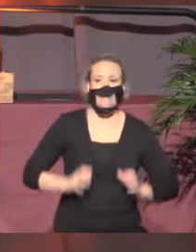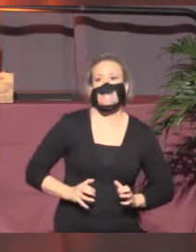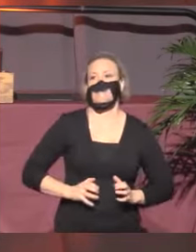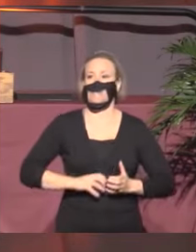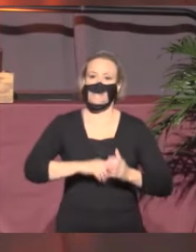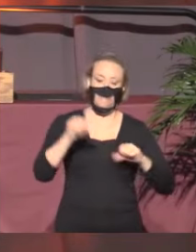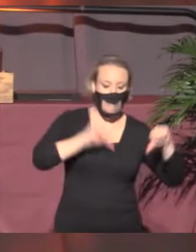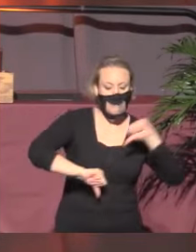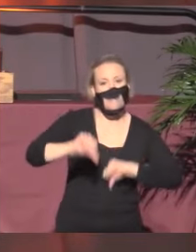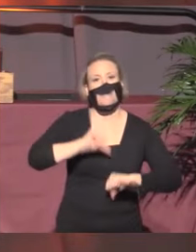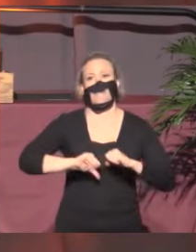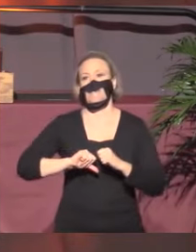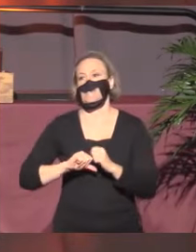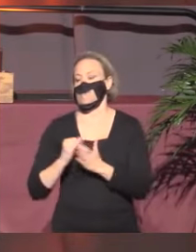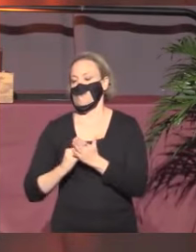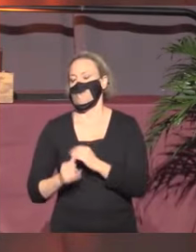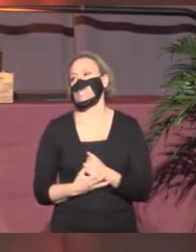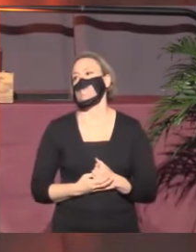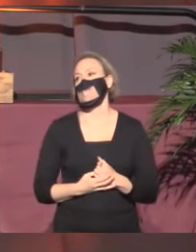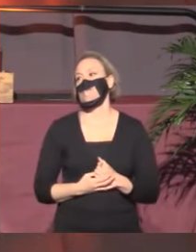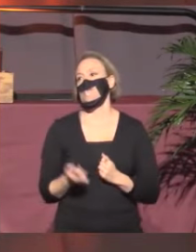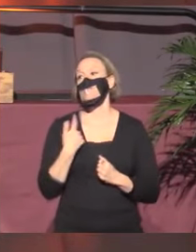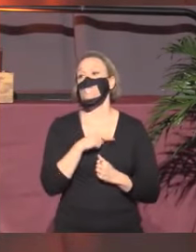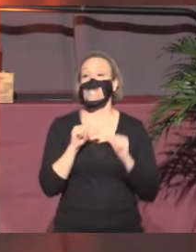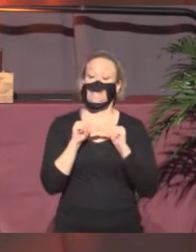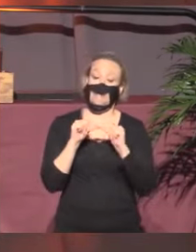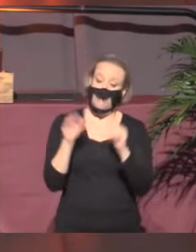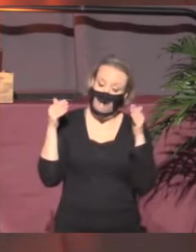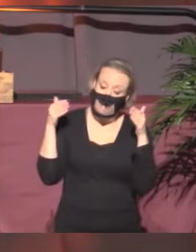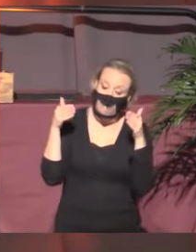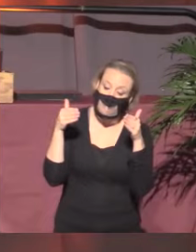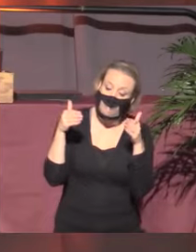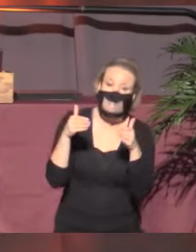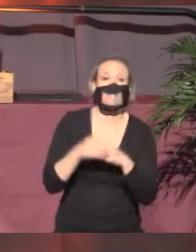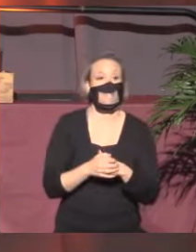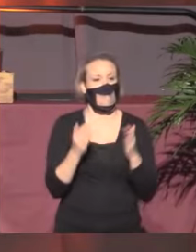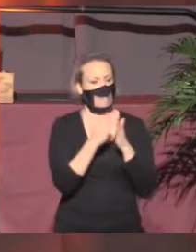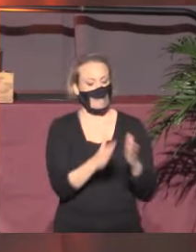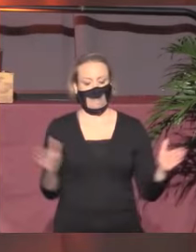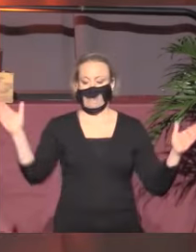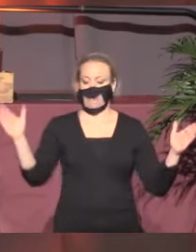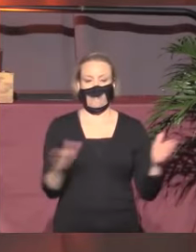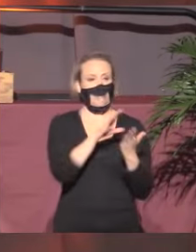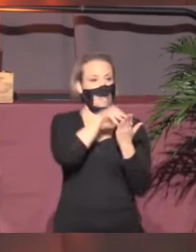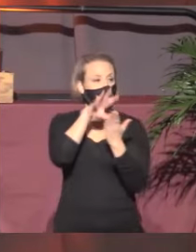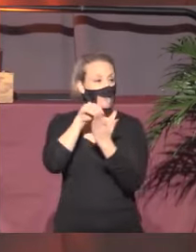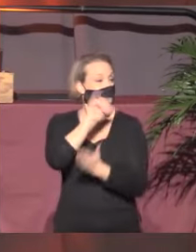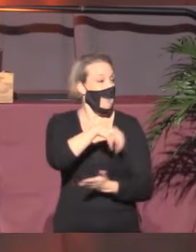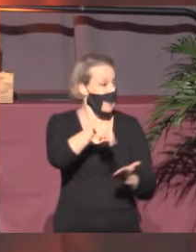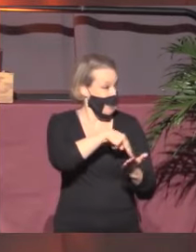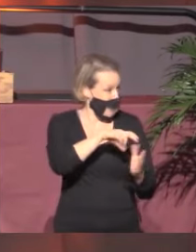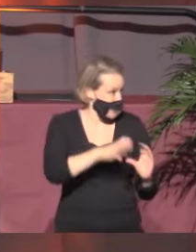forth into the world, we must retain a continued focus in well-rounded learning. That dance class you never thought you would take